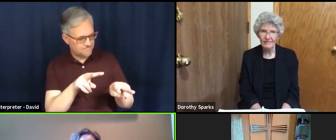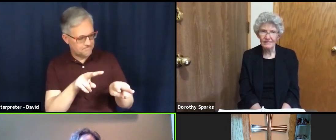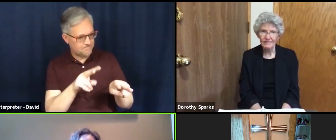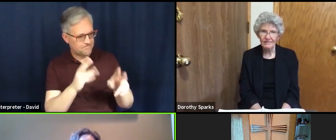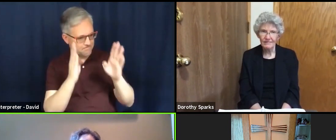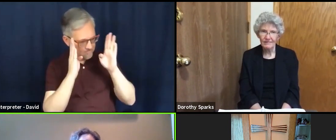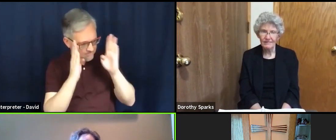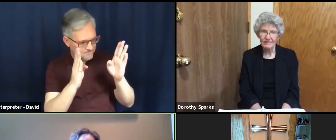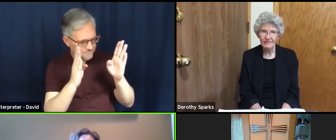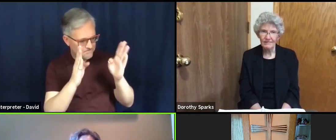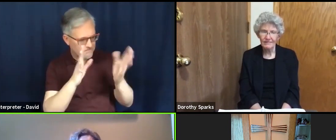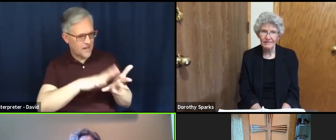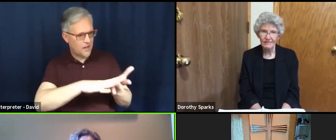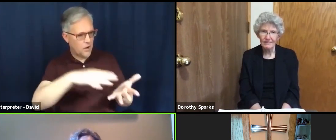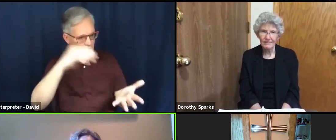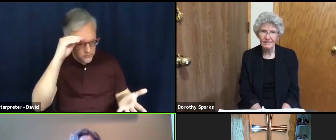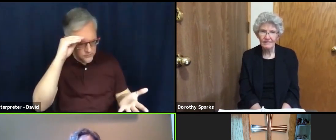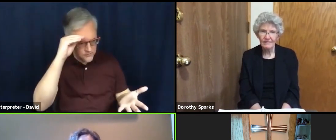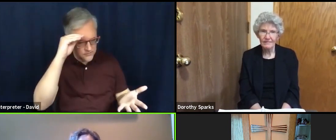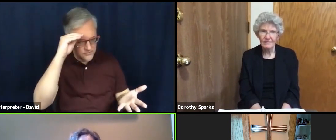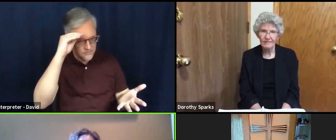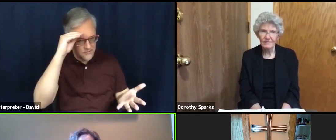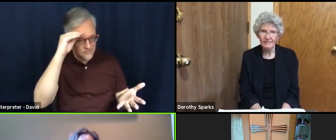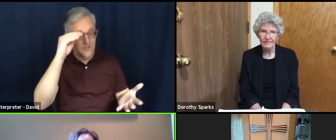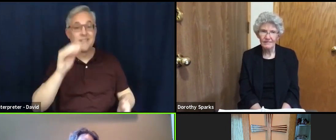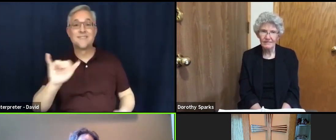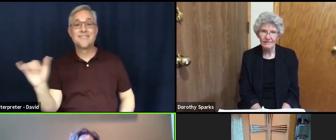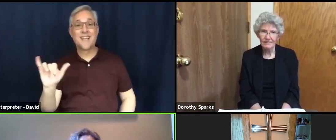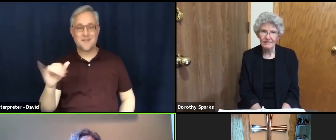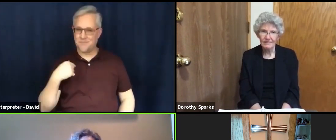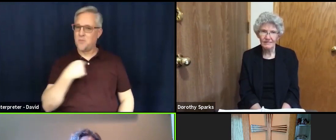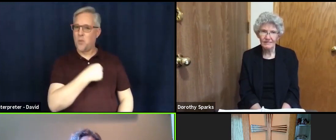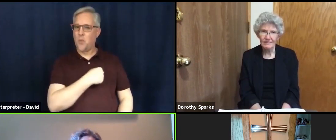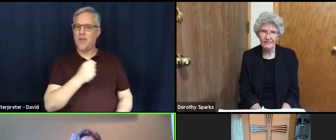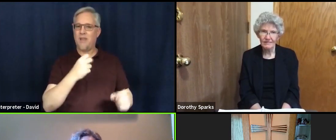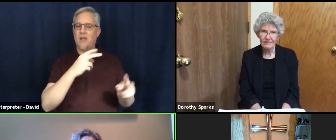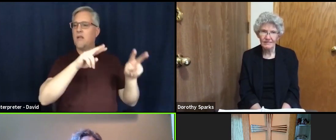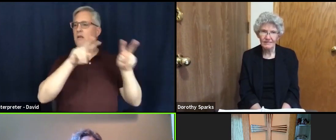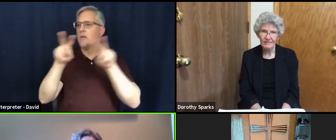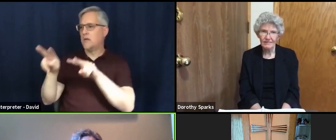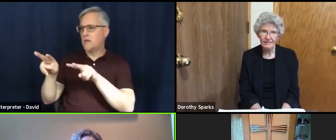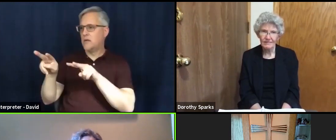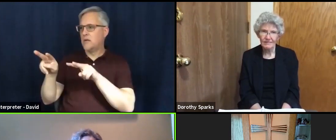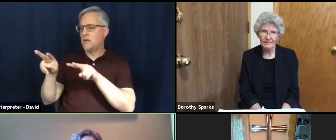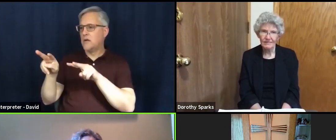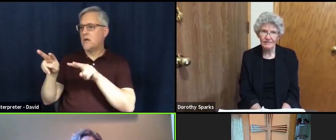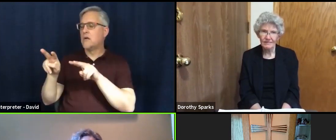We can start to look and see people,